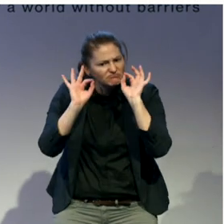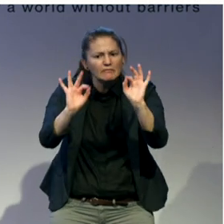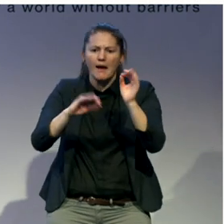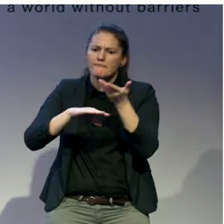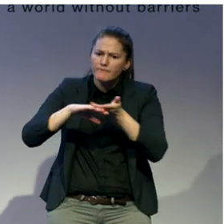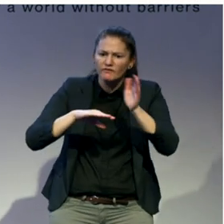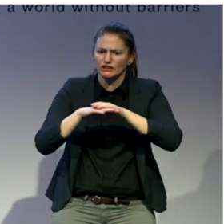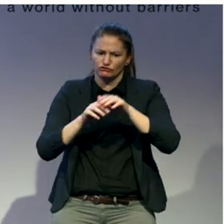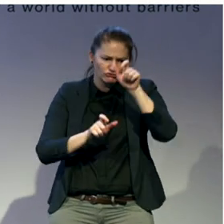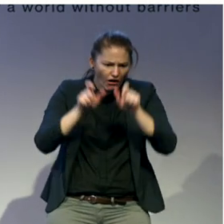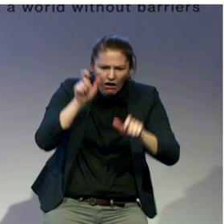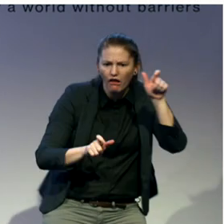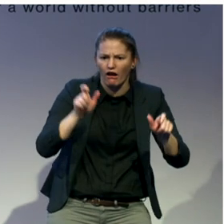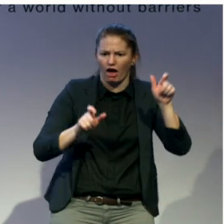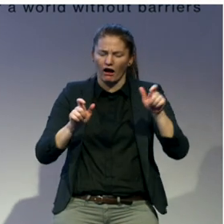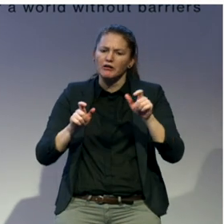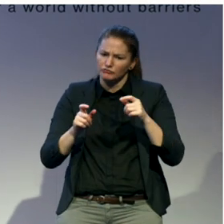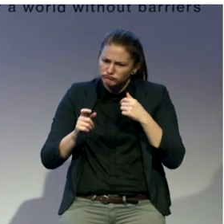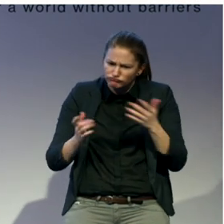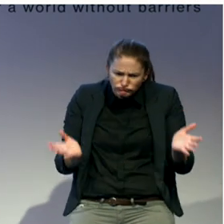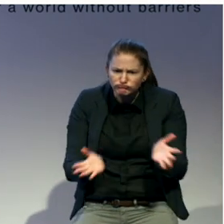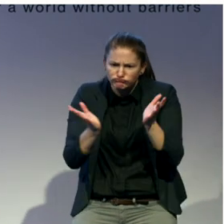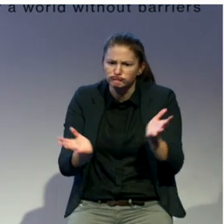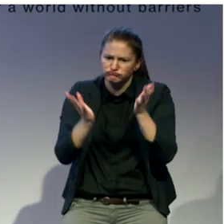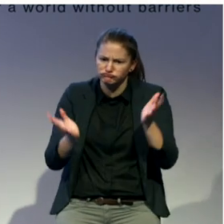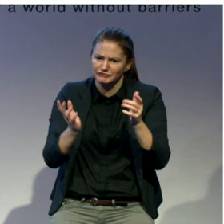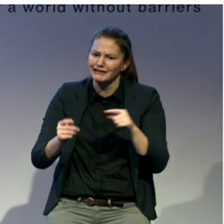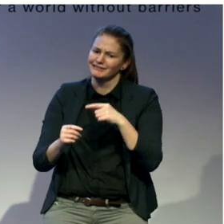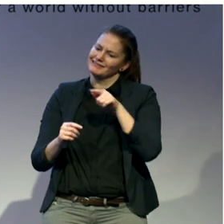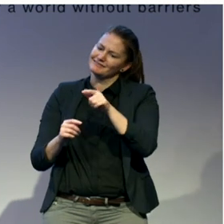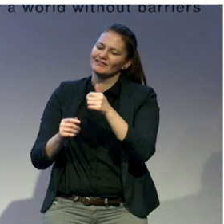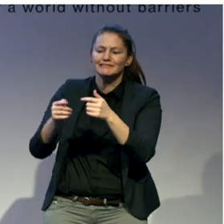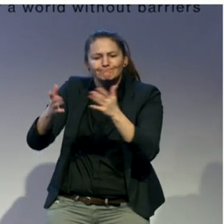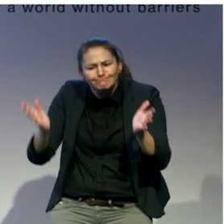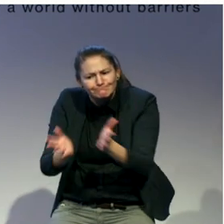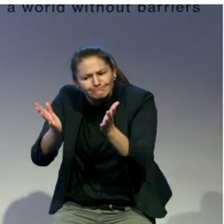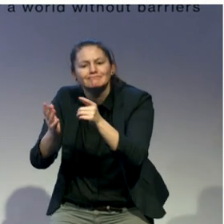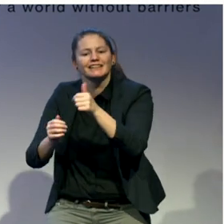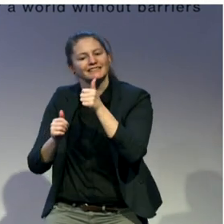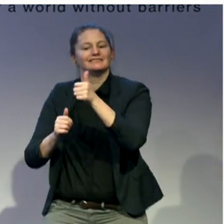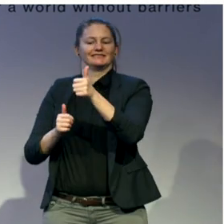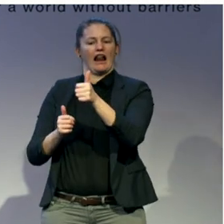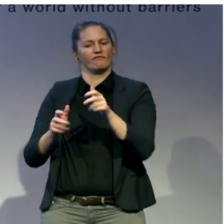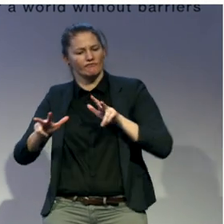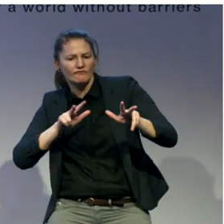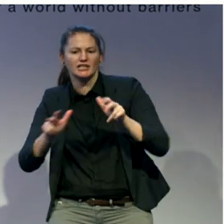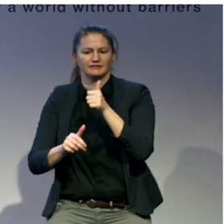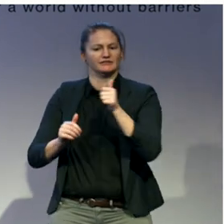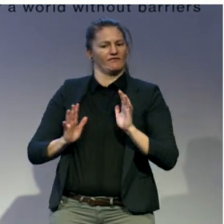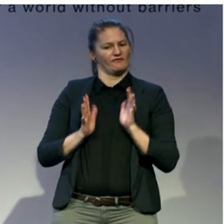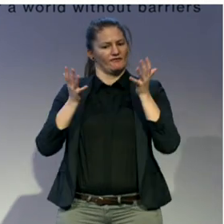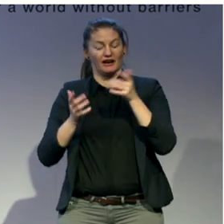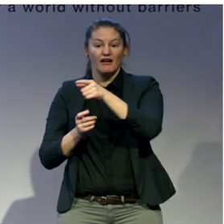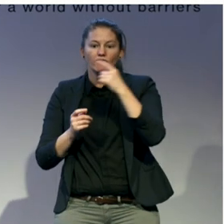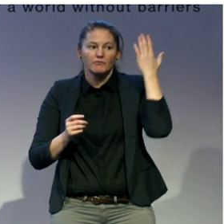sense of control that was lost because of the trauma. We provide a platform for peer support, tools